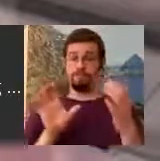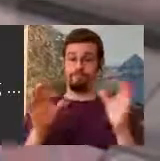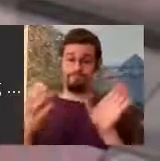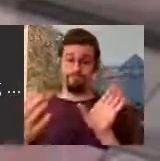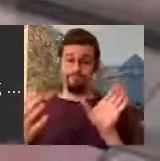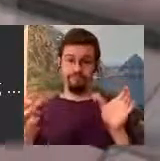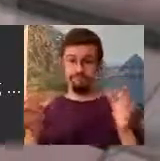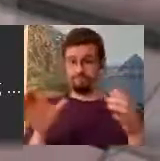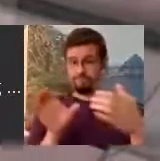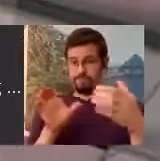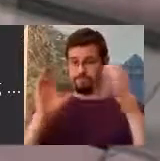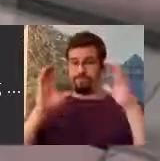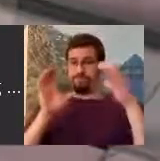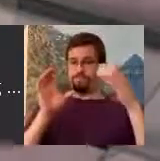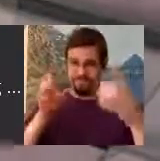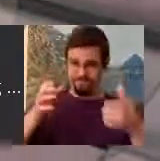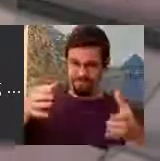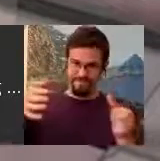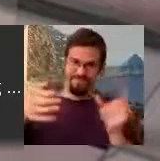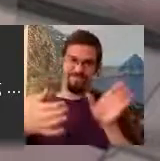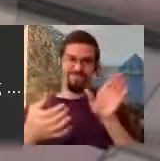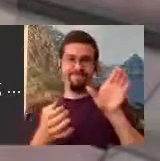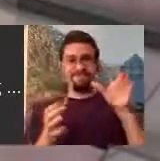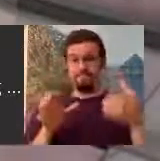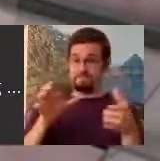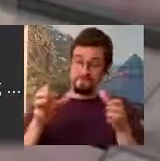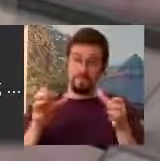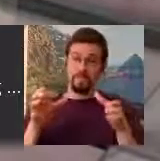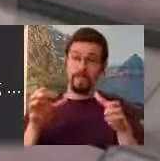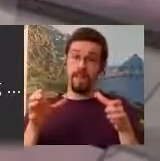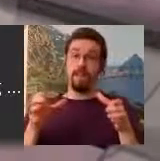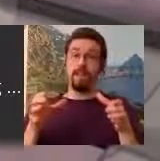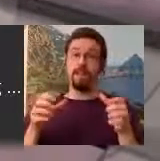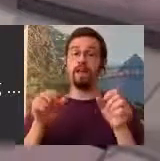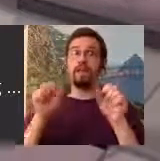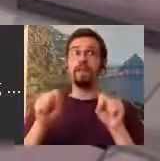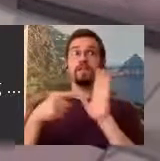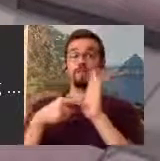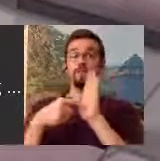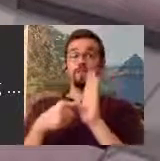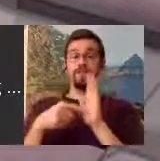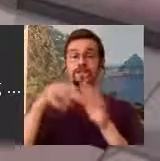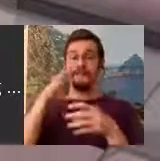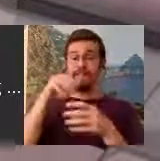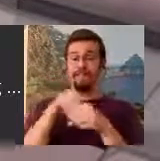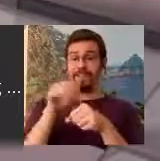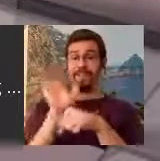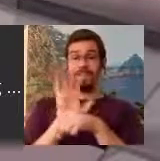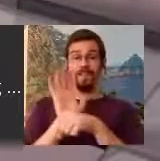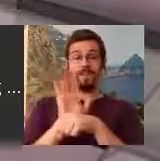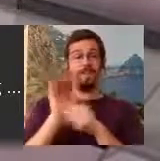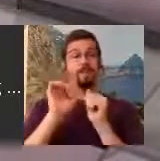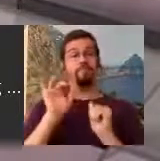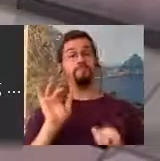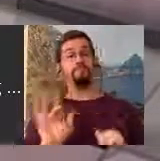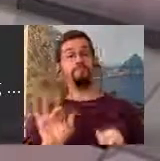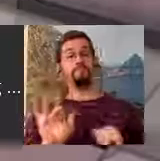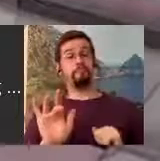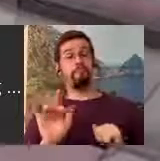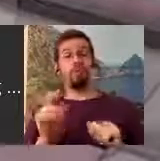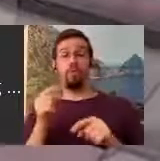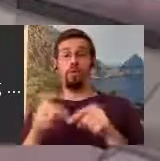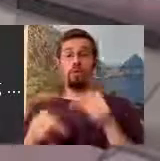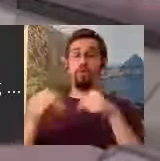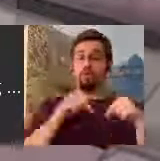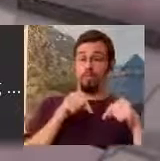rotated in different directions. And Yosra showed there in that video how you could push a button and it could go back